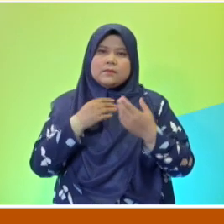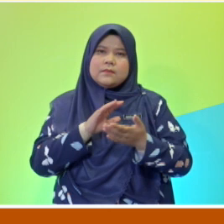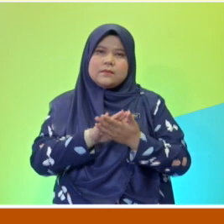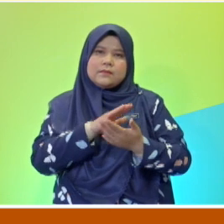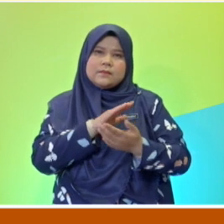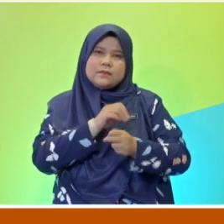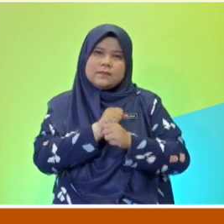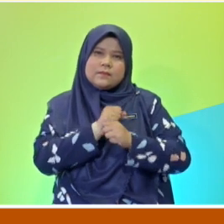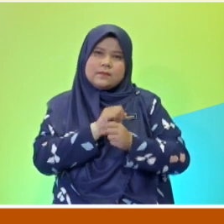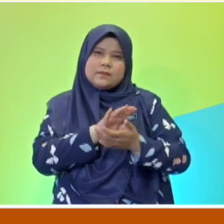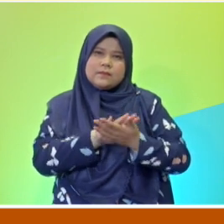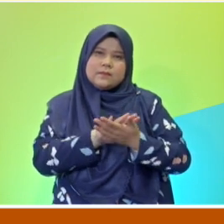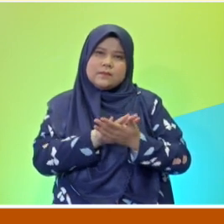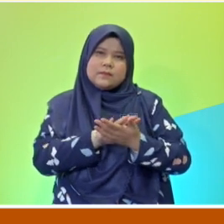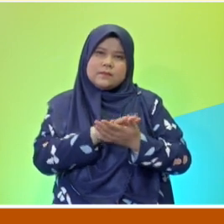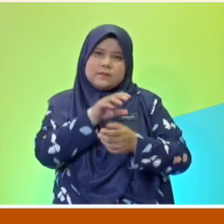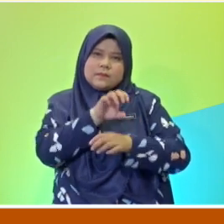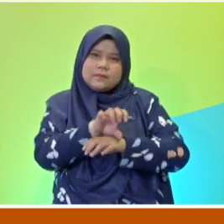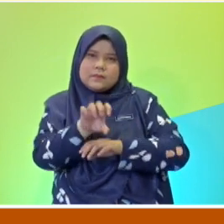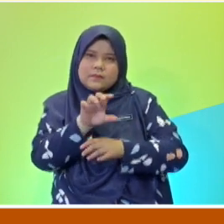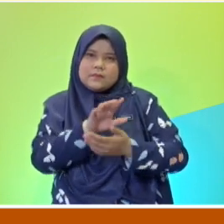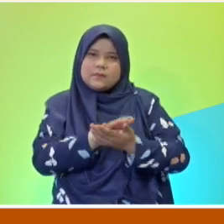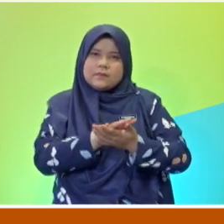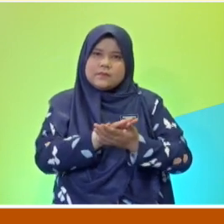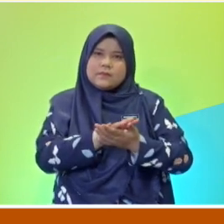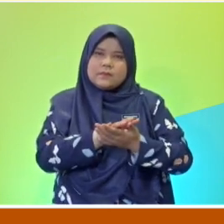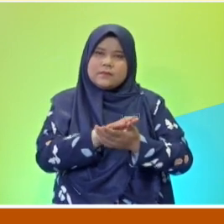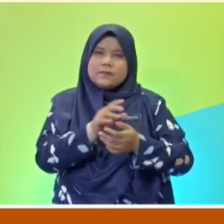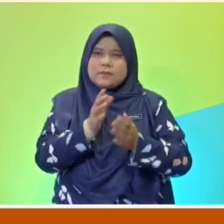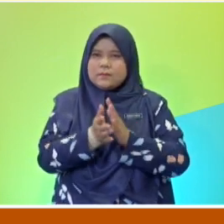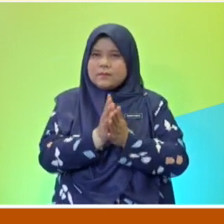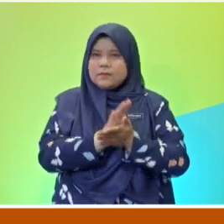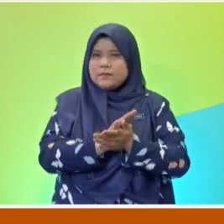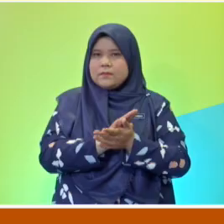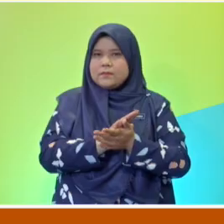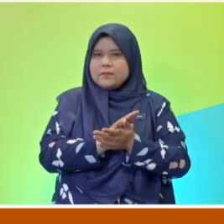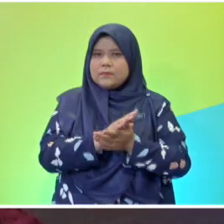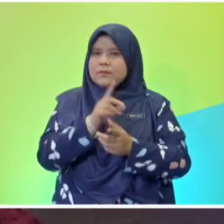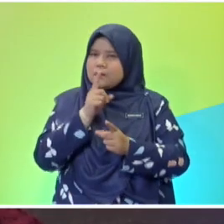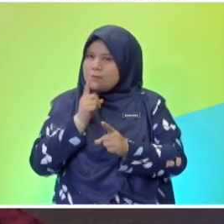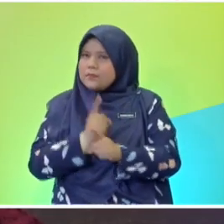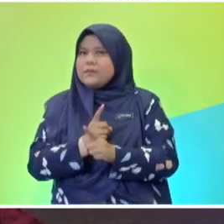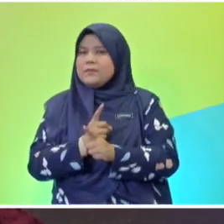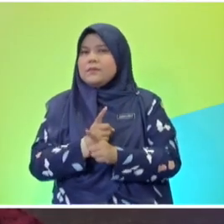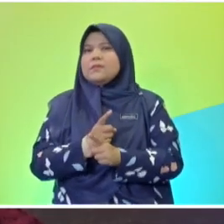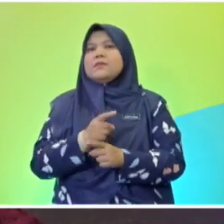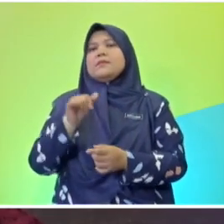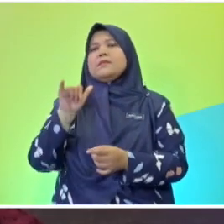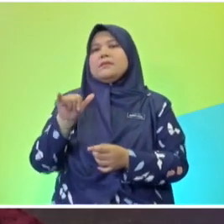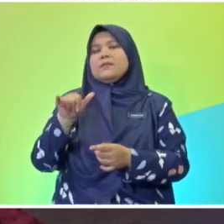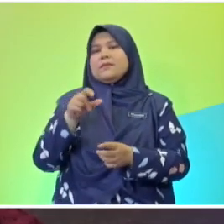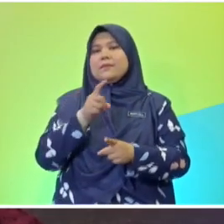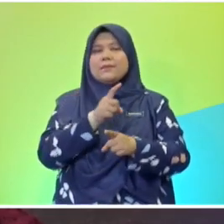through, send an email, or there's even a phone number. So I would say it's true. Yes, Chris,